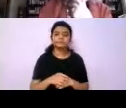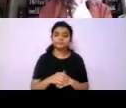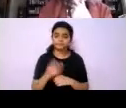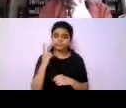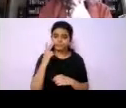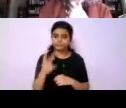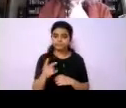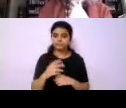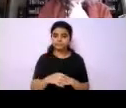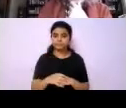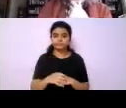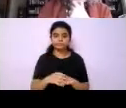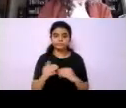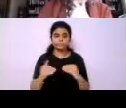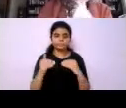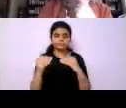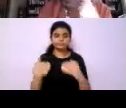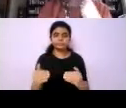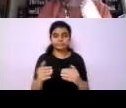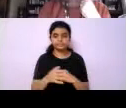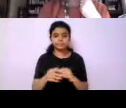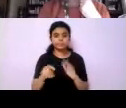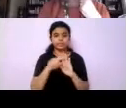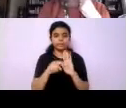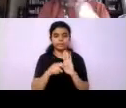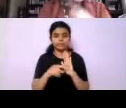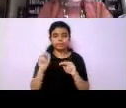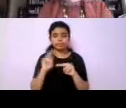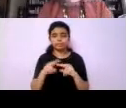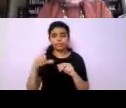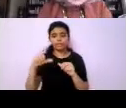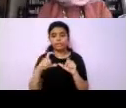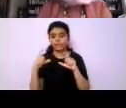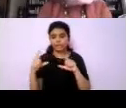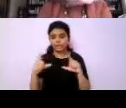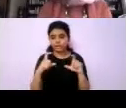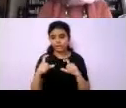But we're moving on to an ethics of care in brief.